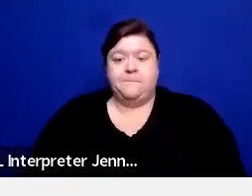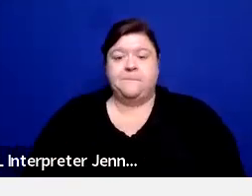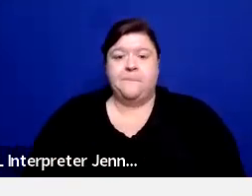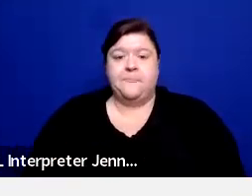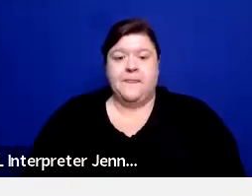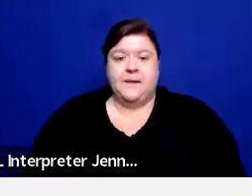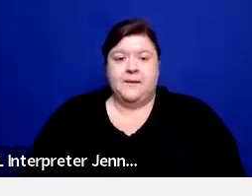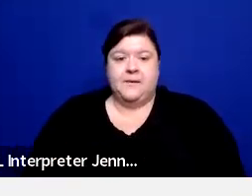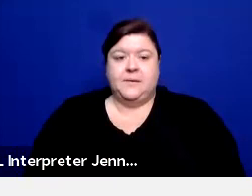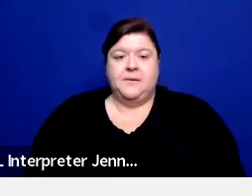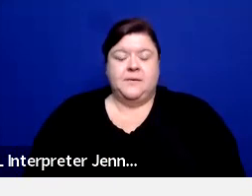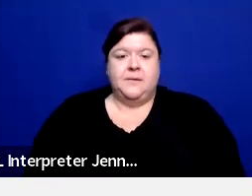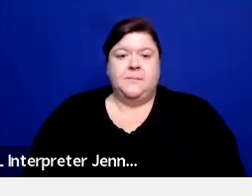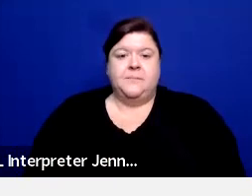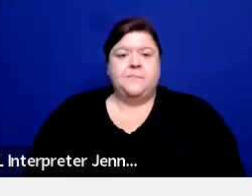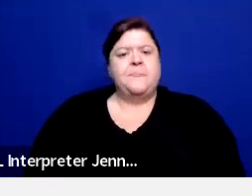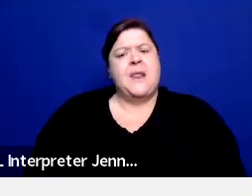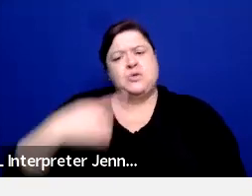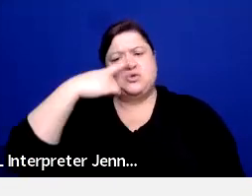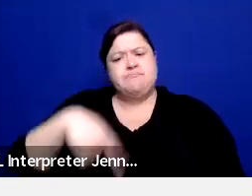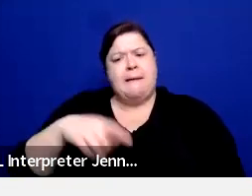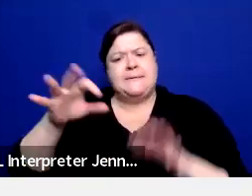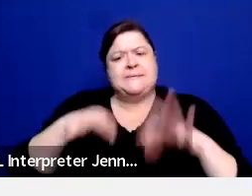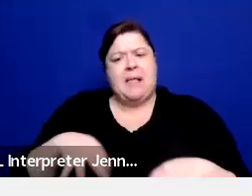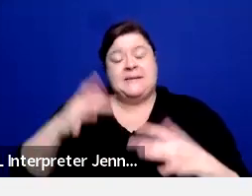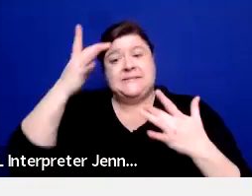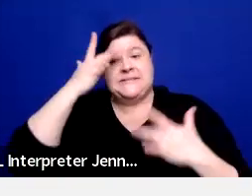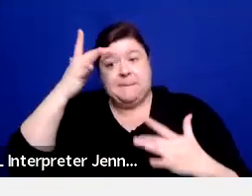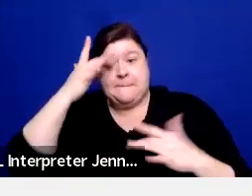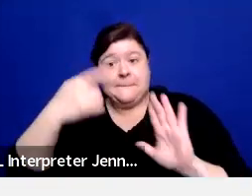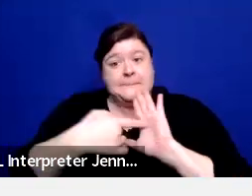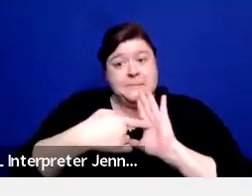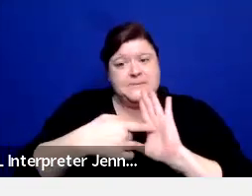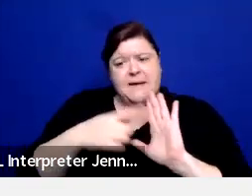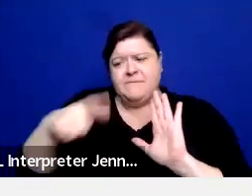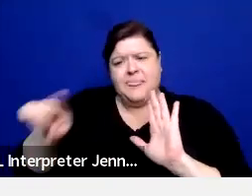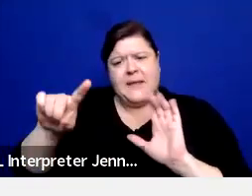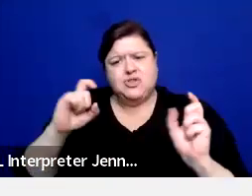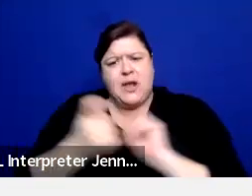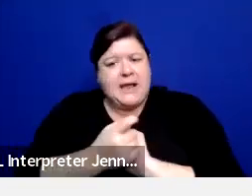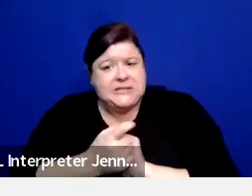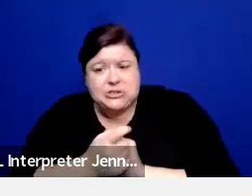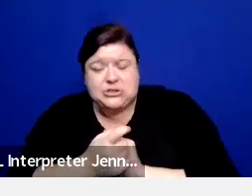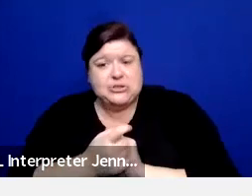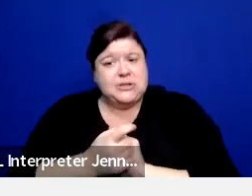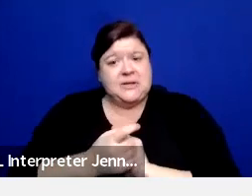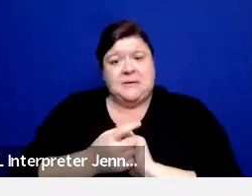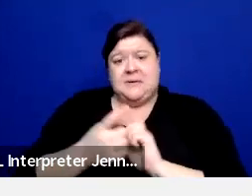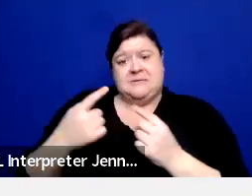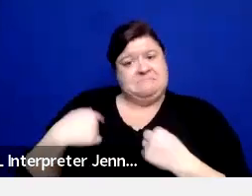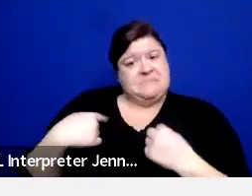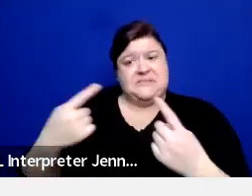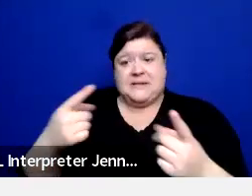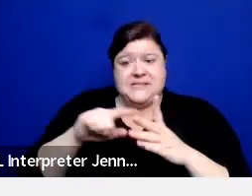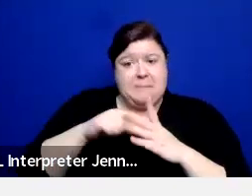Thank you. Can you talk about the symptoms? Have the symptoms changed at all from the very beginning of COVID